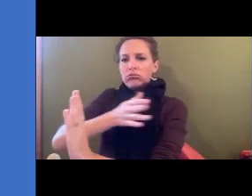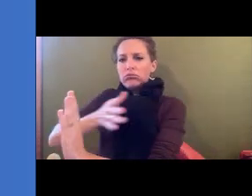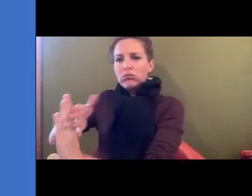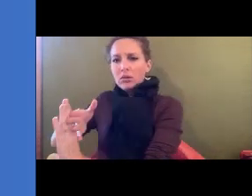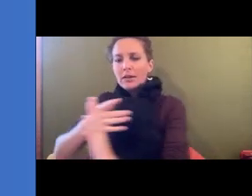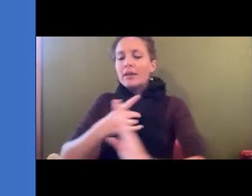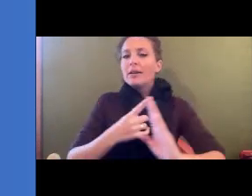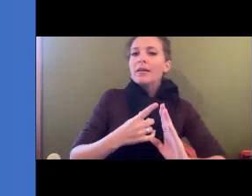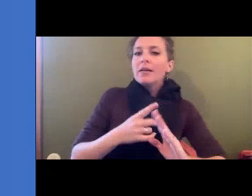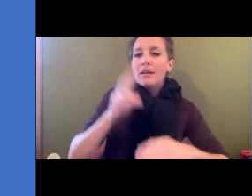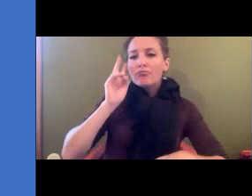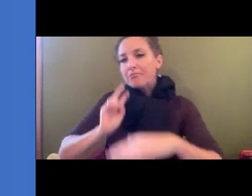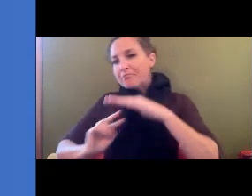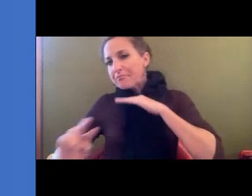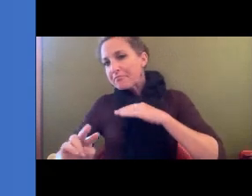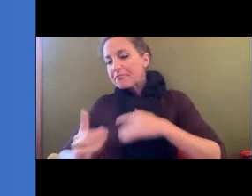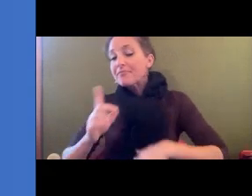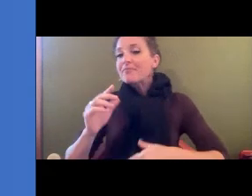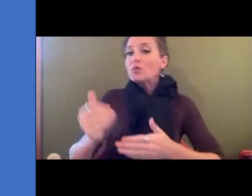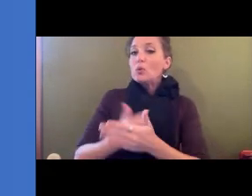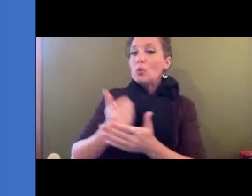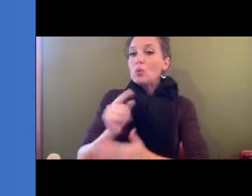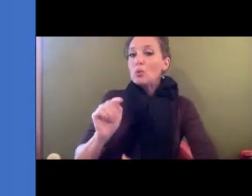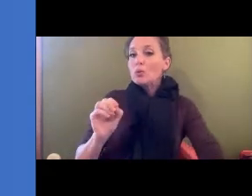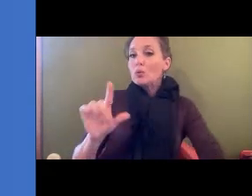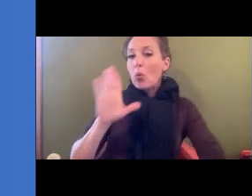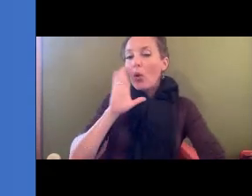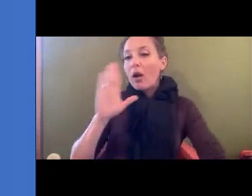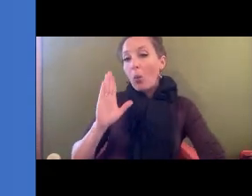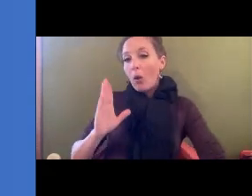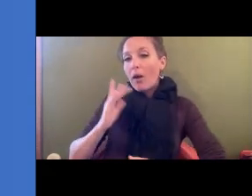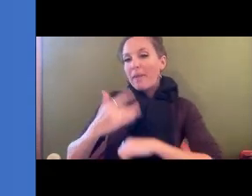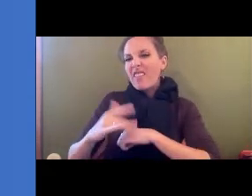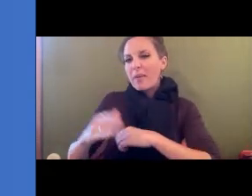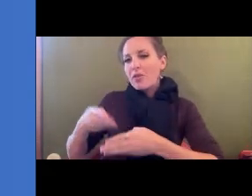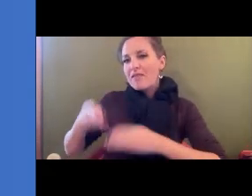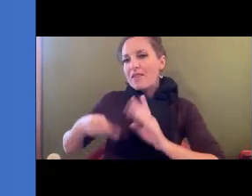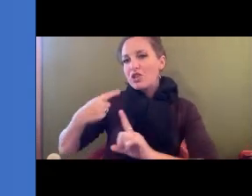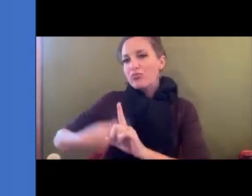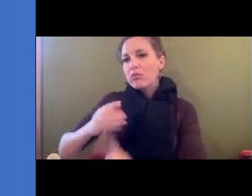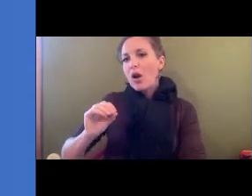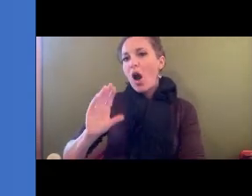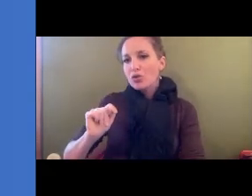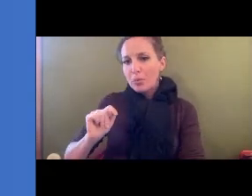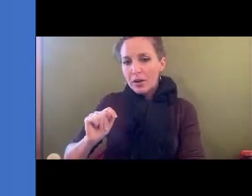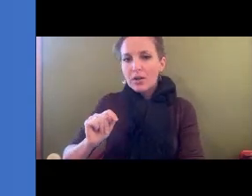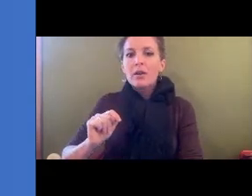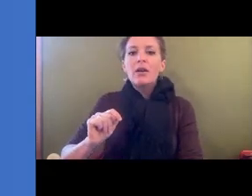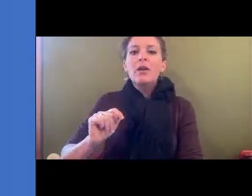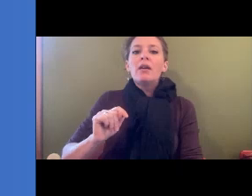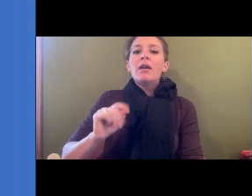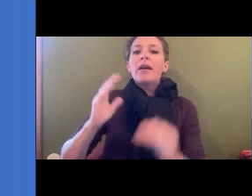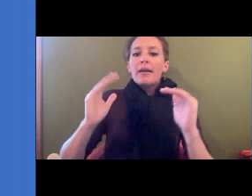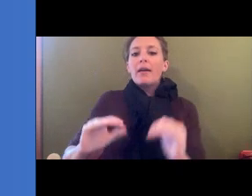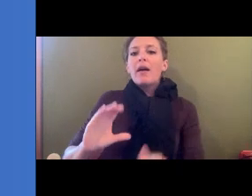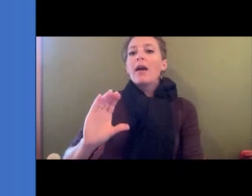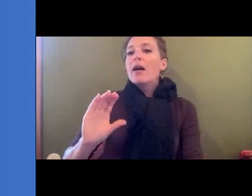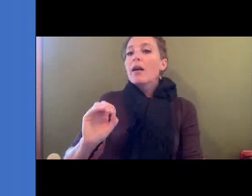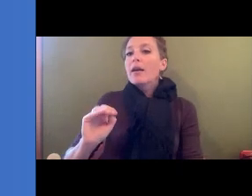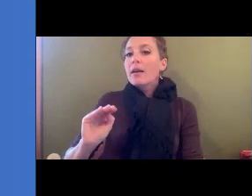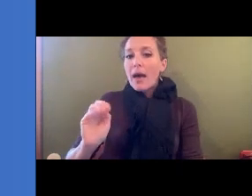new tool that will be available again at the end of October. In Climate Planner Global, we talked about that